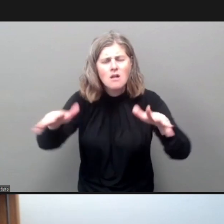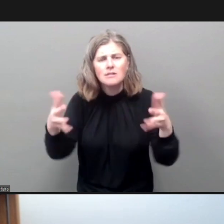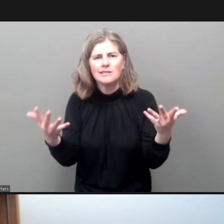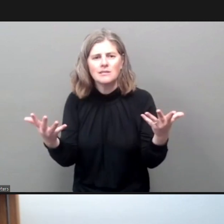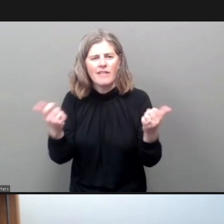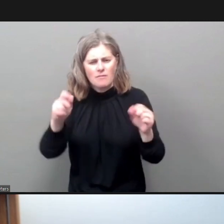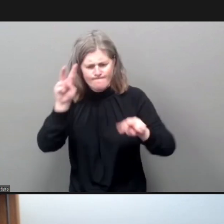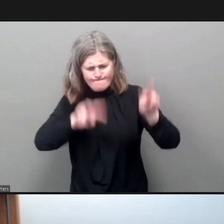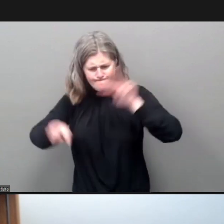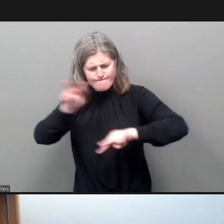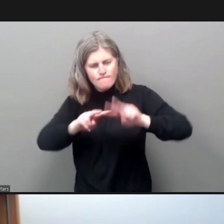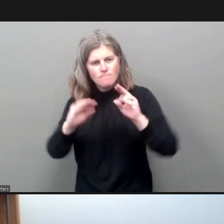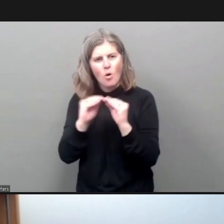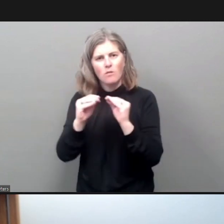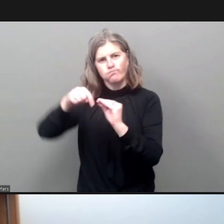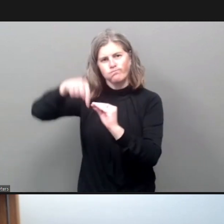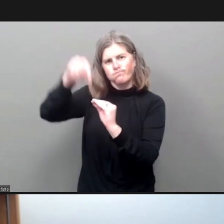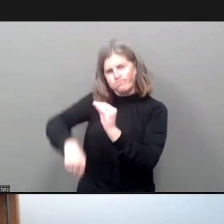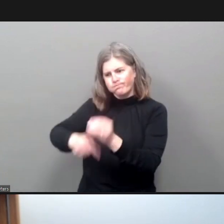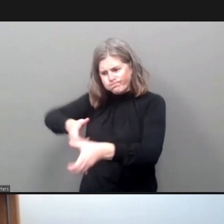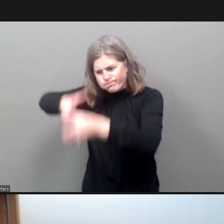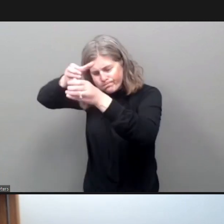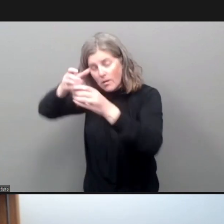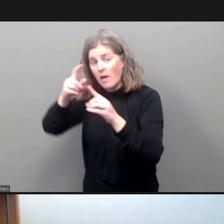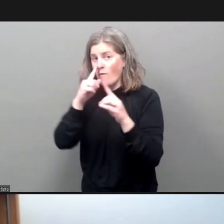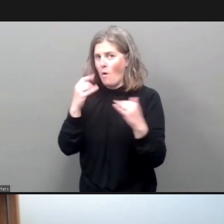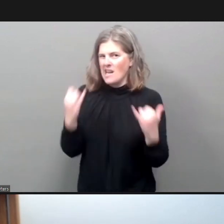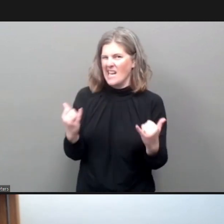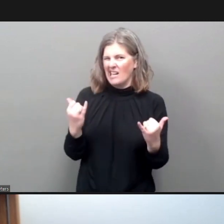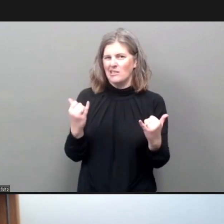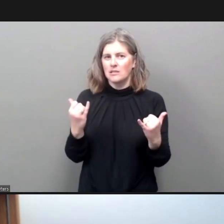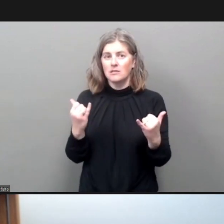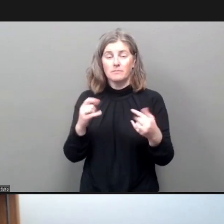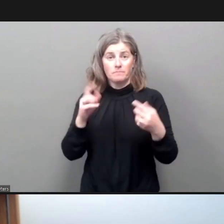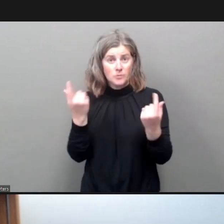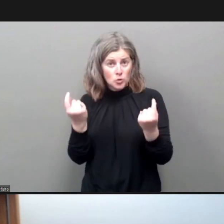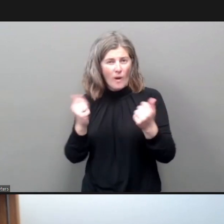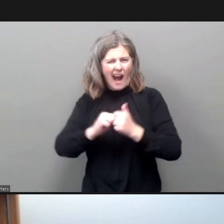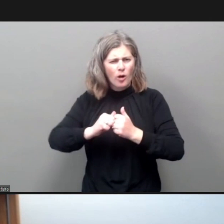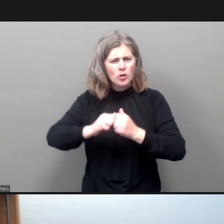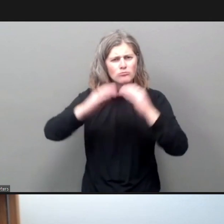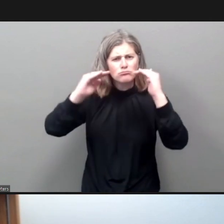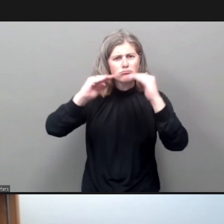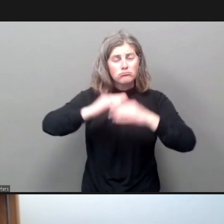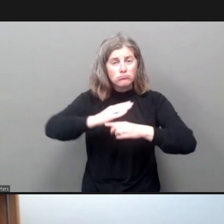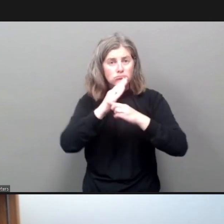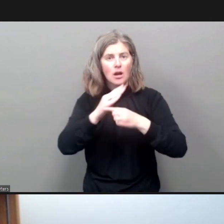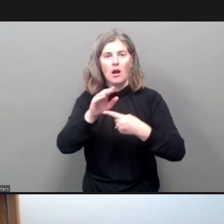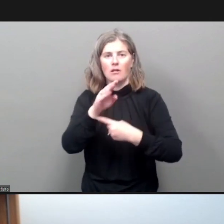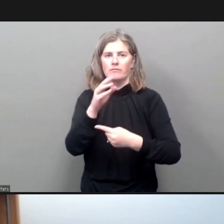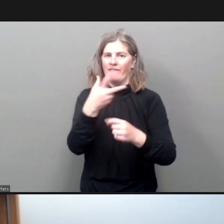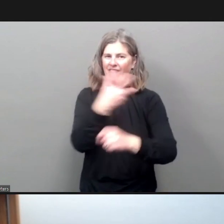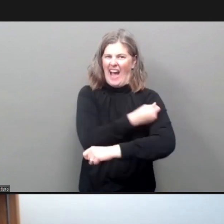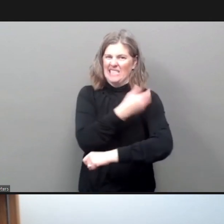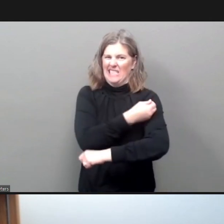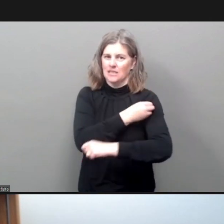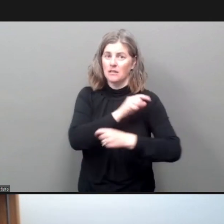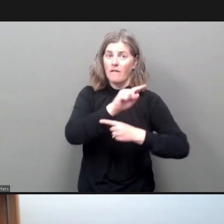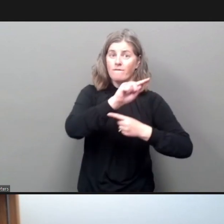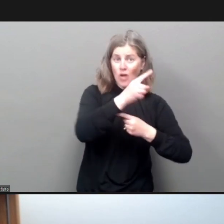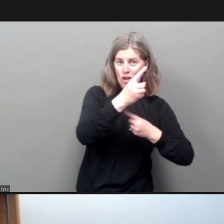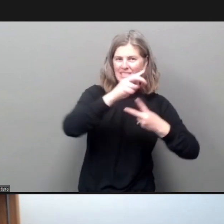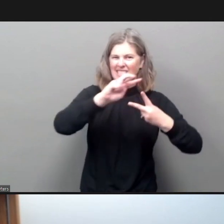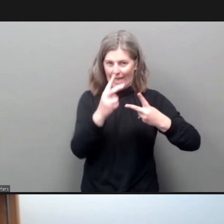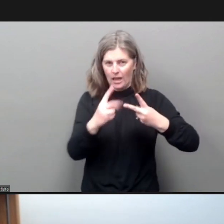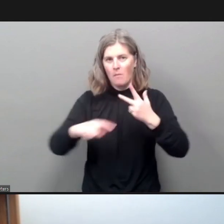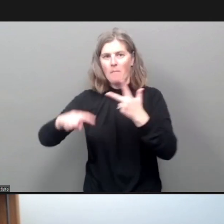continuing to rise and actually push it down. So for now, it's boosters, primary vaccine series, and new populations like kids next